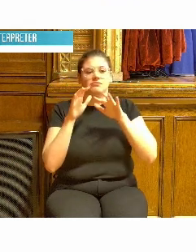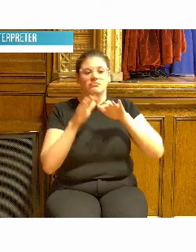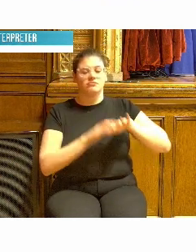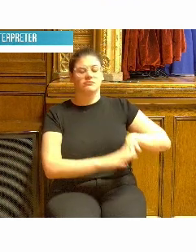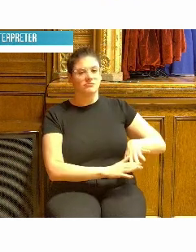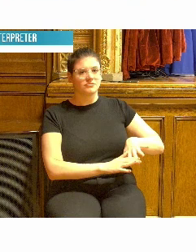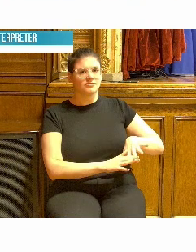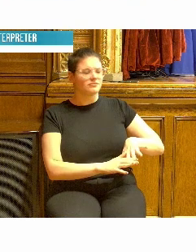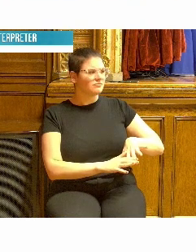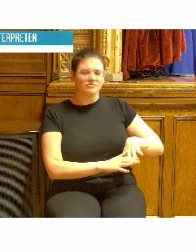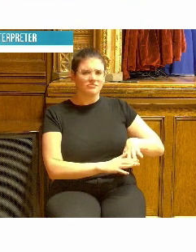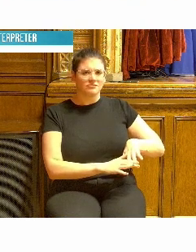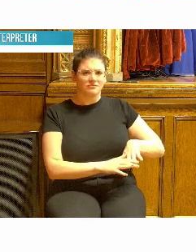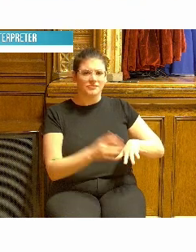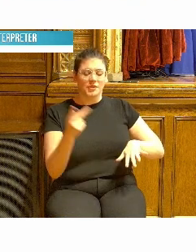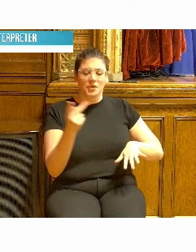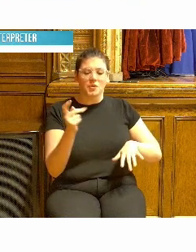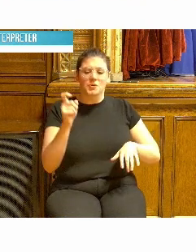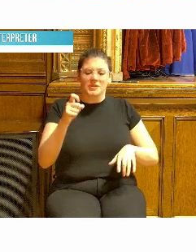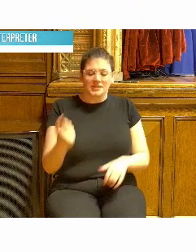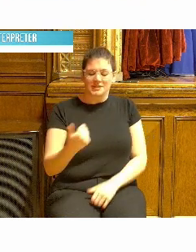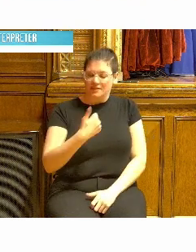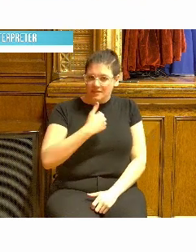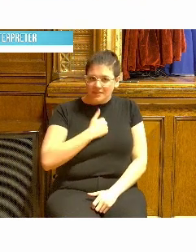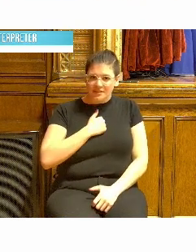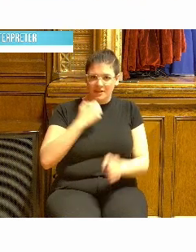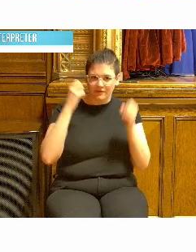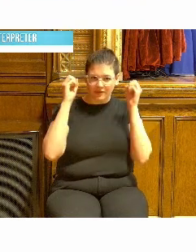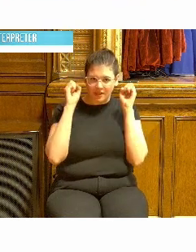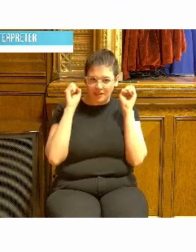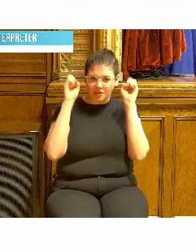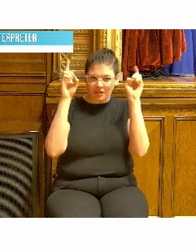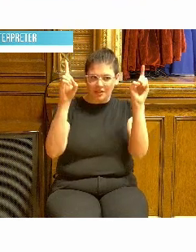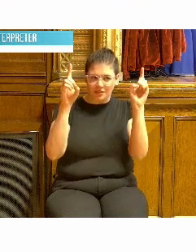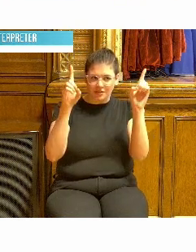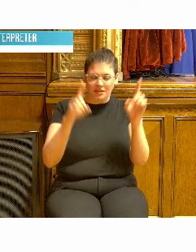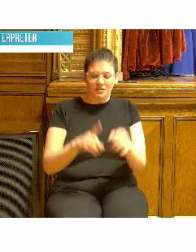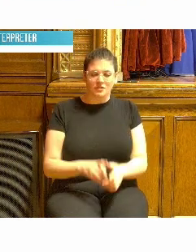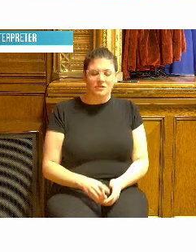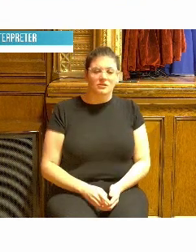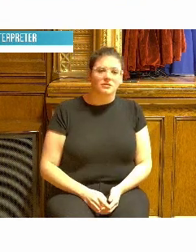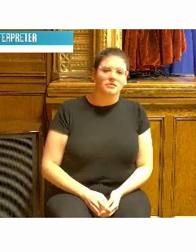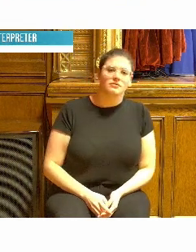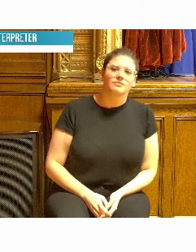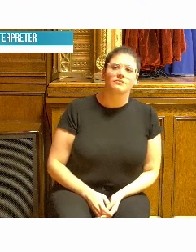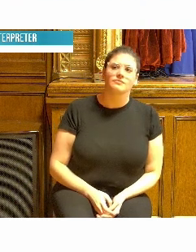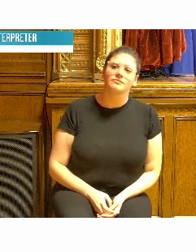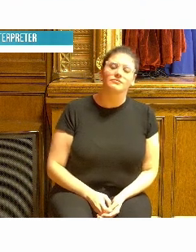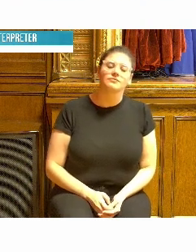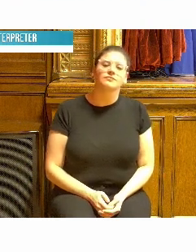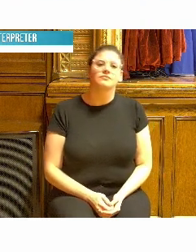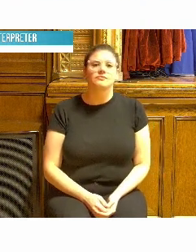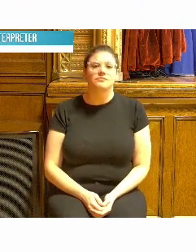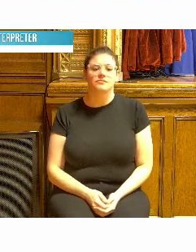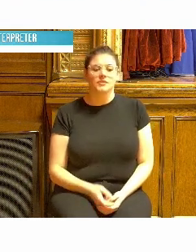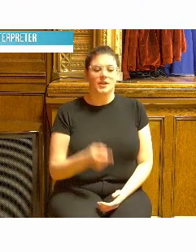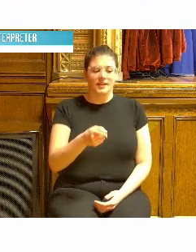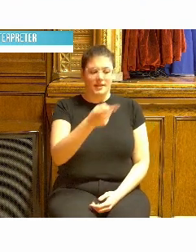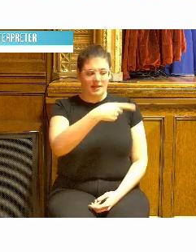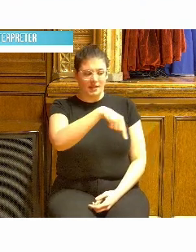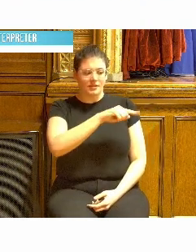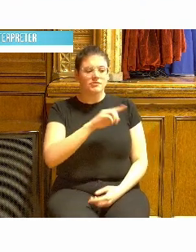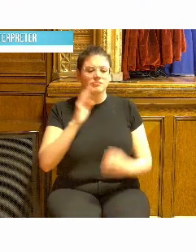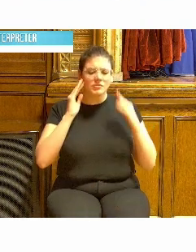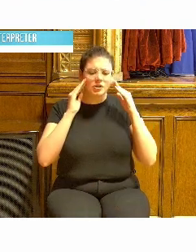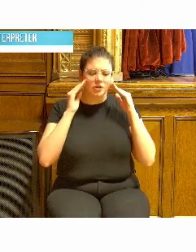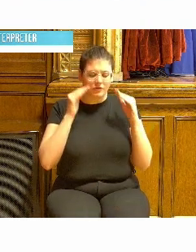need. We need self-education. And there has been a focus by